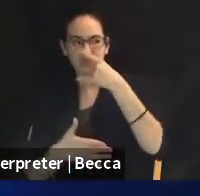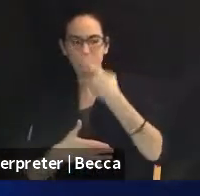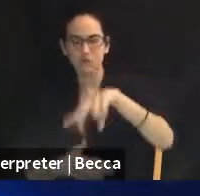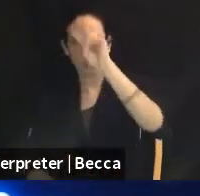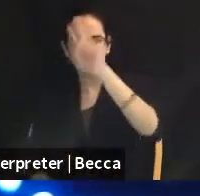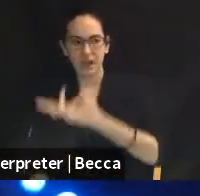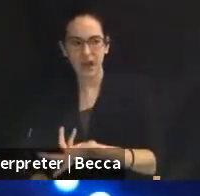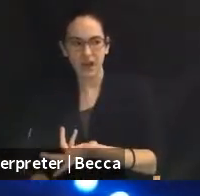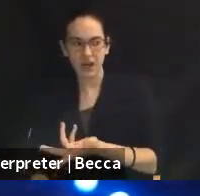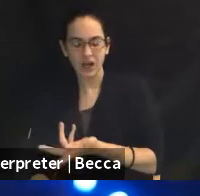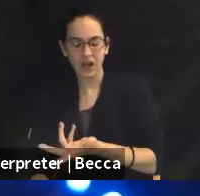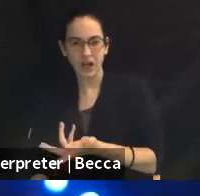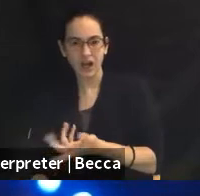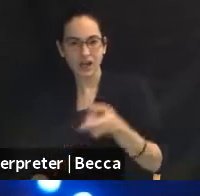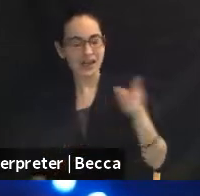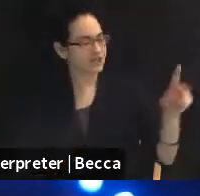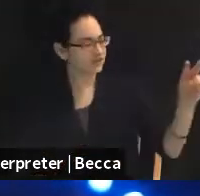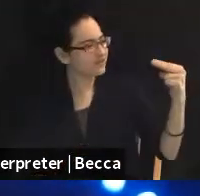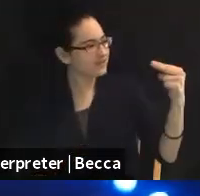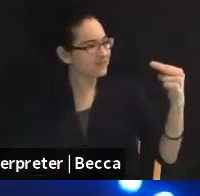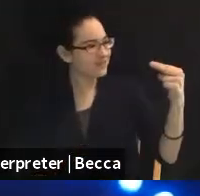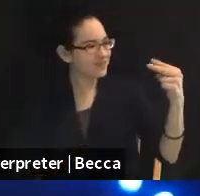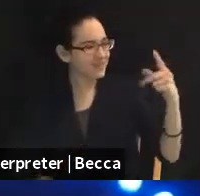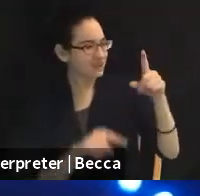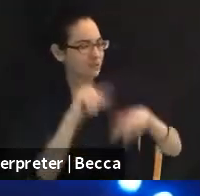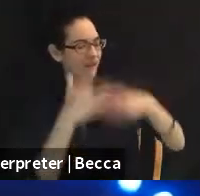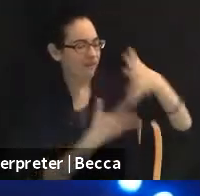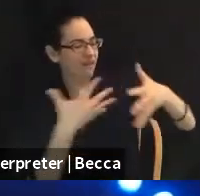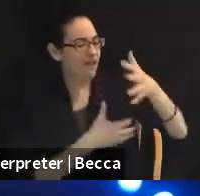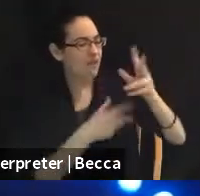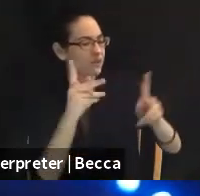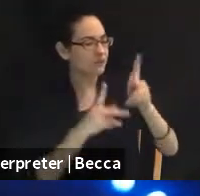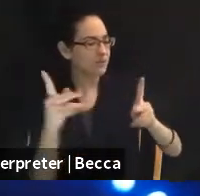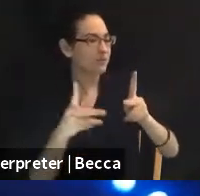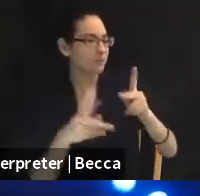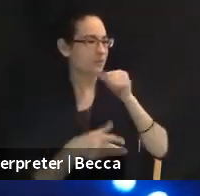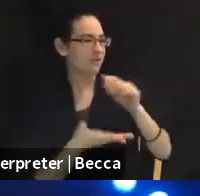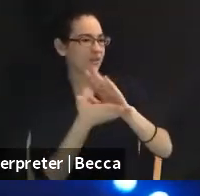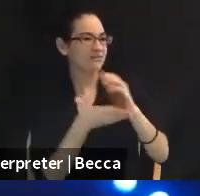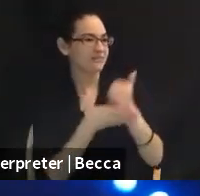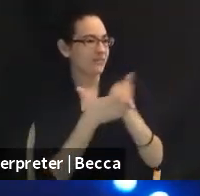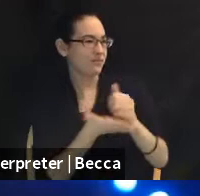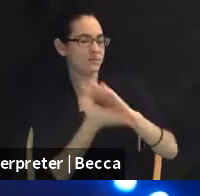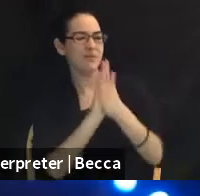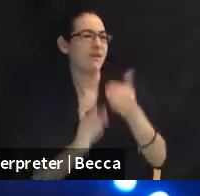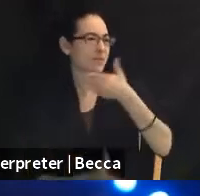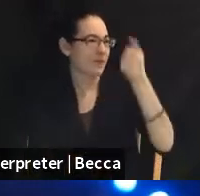And she looked at me one day, and she says, you can't hang out with guys who aren't going to make you better. You're a married man now. I'm like,